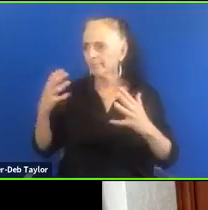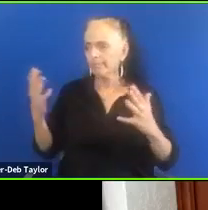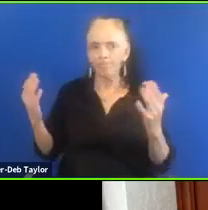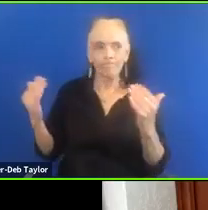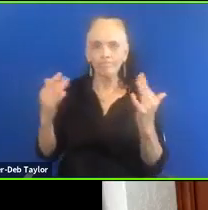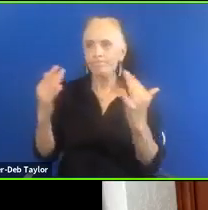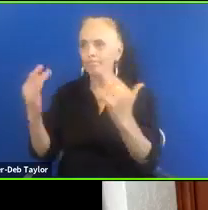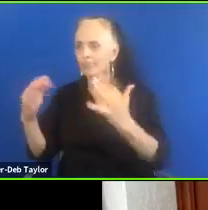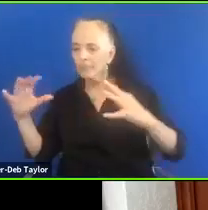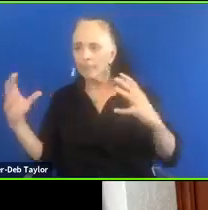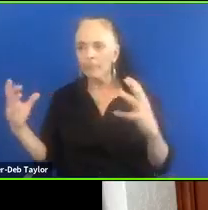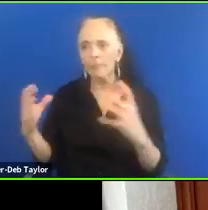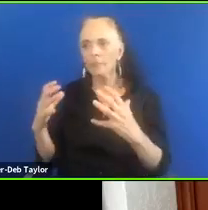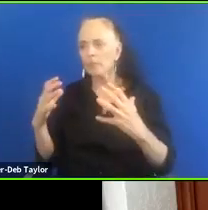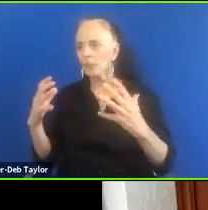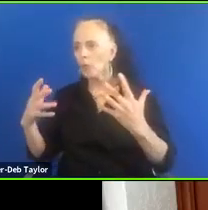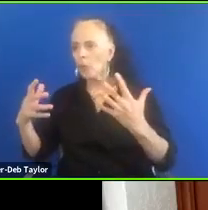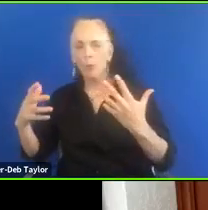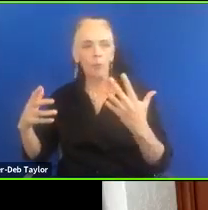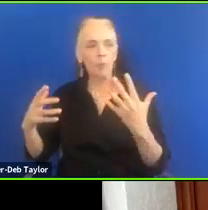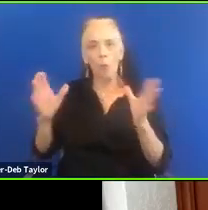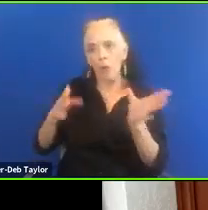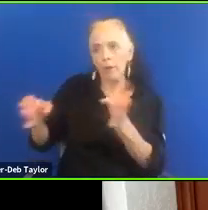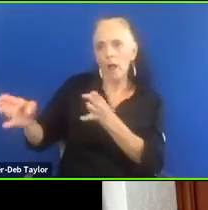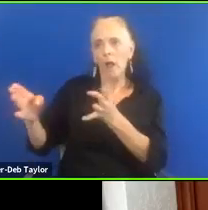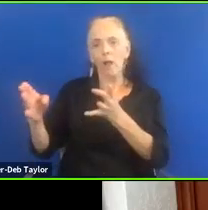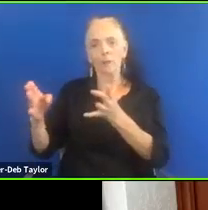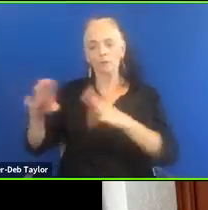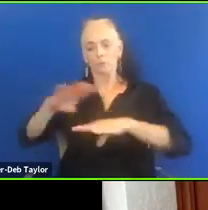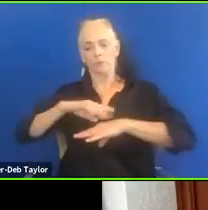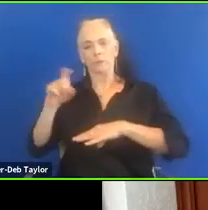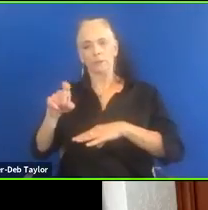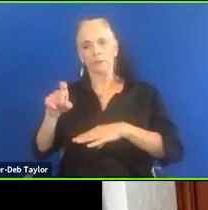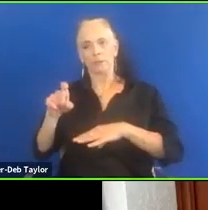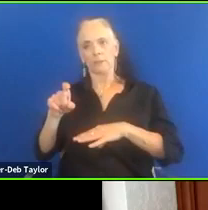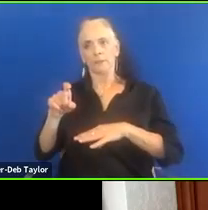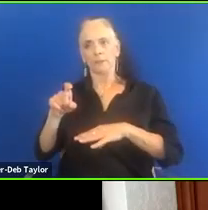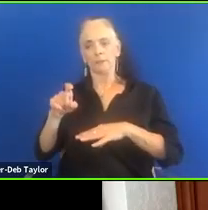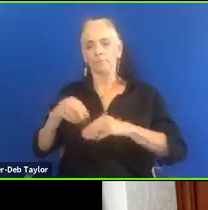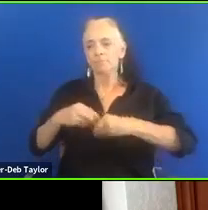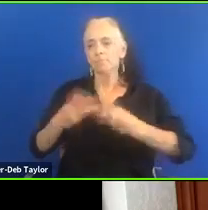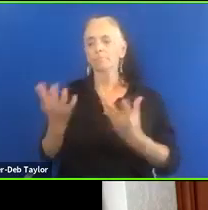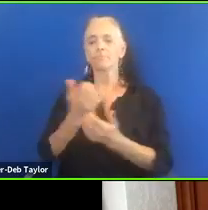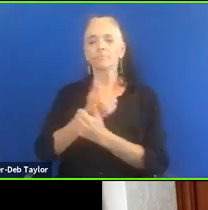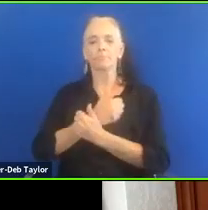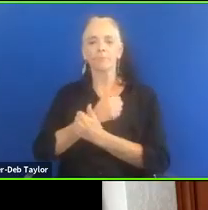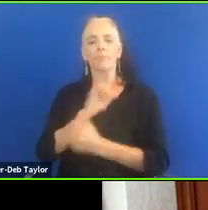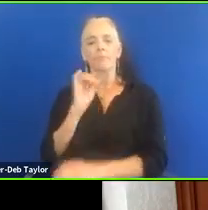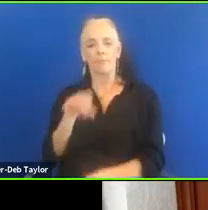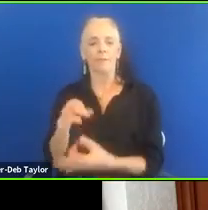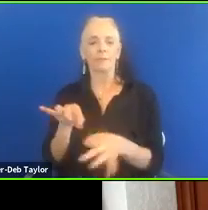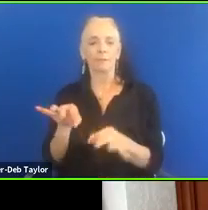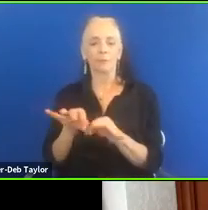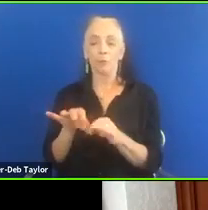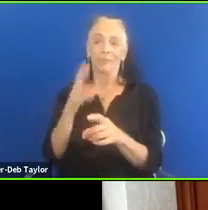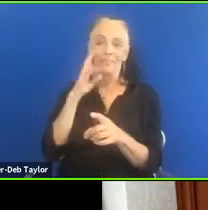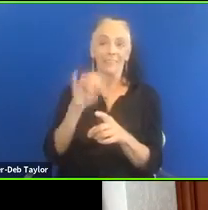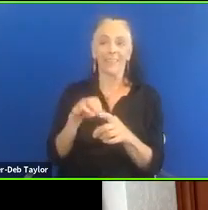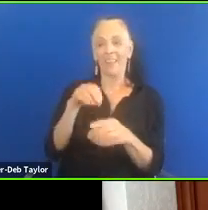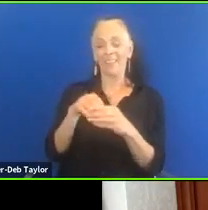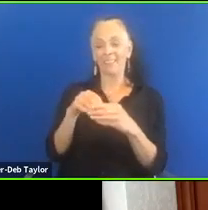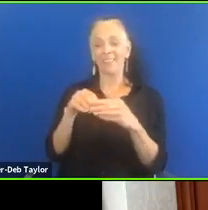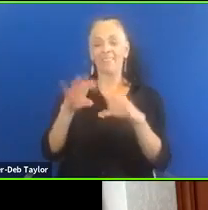public manifestation of love, I think is really important. That is what I see coming out of the peasant movements in the